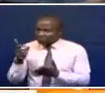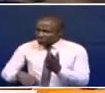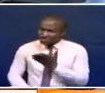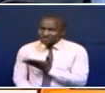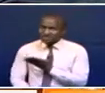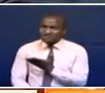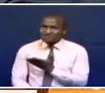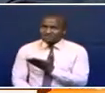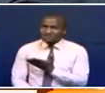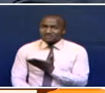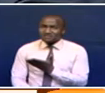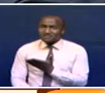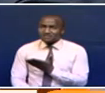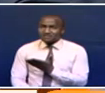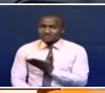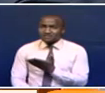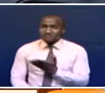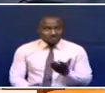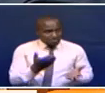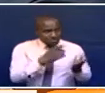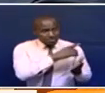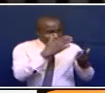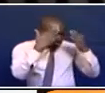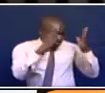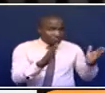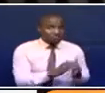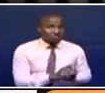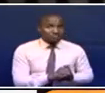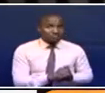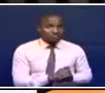Well, maybe you don't know, bro. Oh, okay, brother.